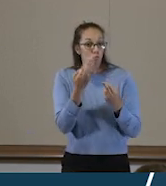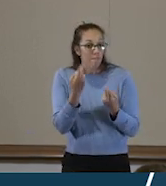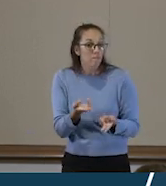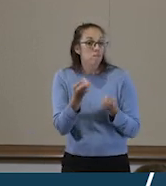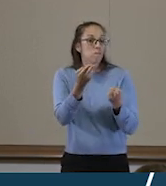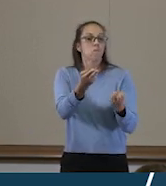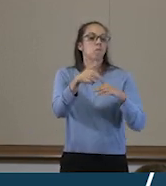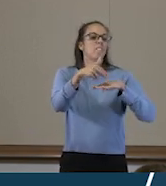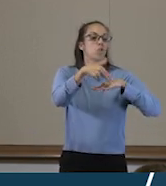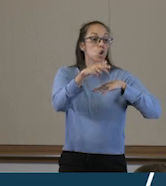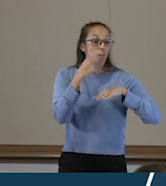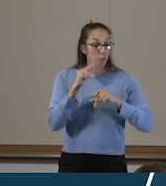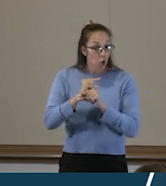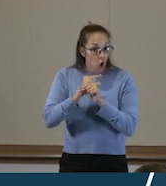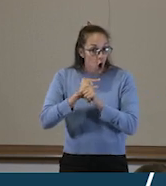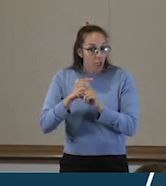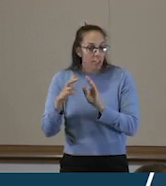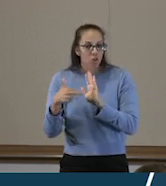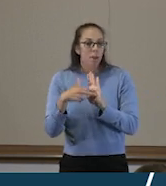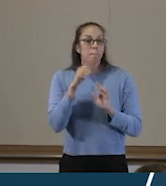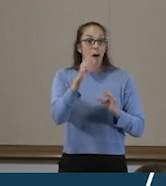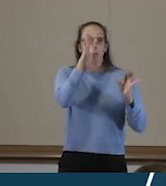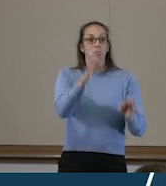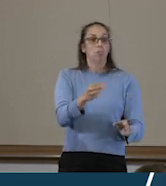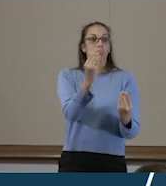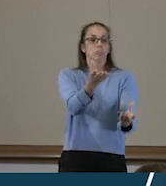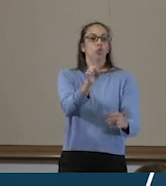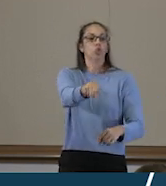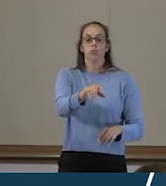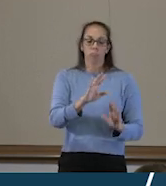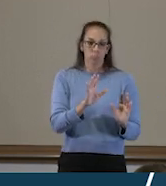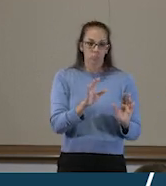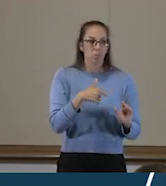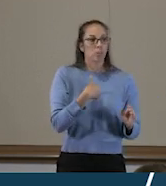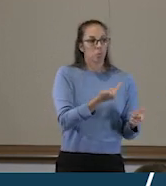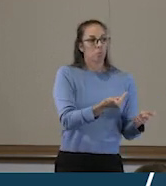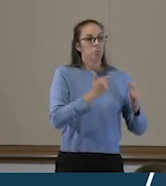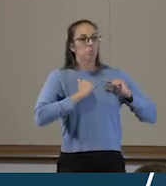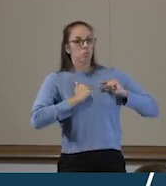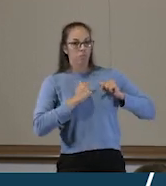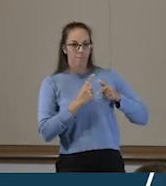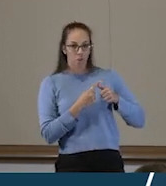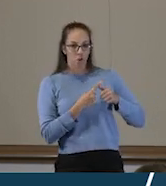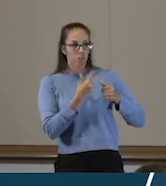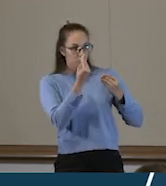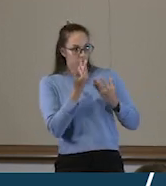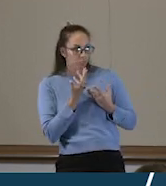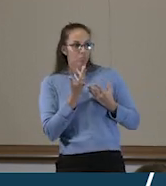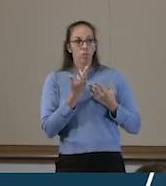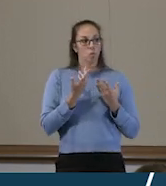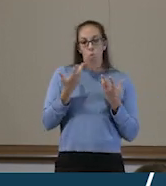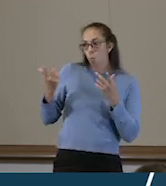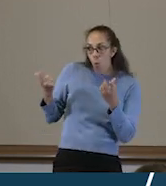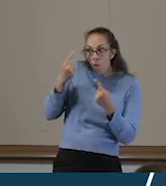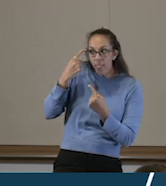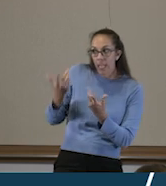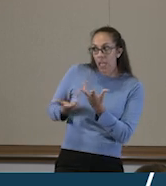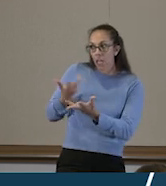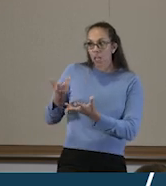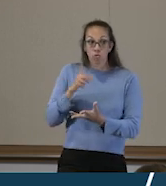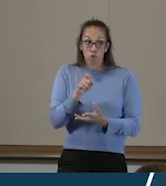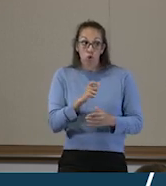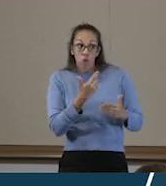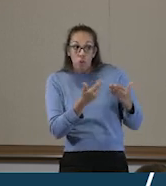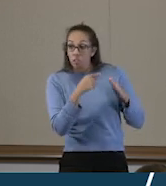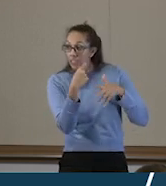they believe you're a candidate for SDM, they might come to me if they're on the fence and be like, hey, Morgan, what do you think? And I might look it over and be like, okay, yeah, sure, or